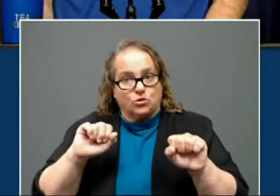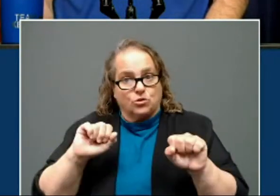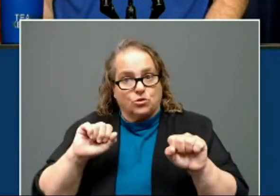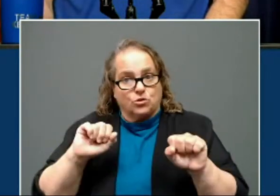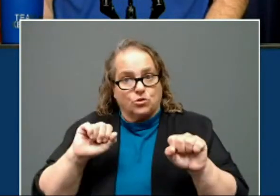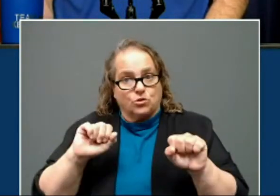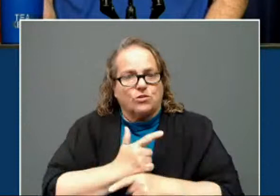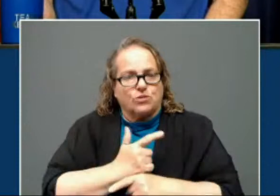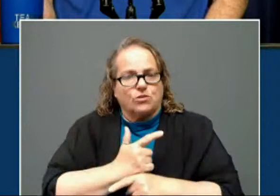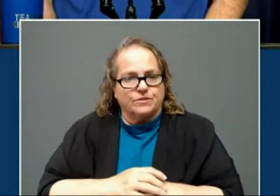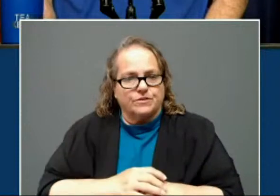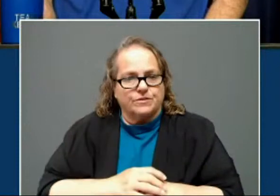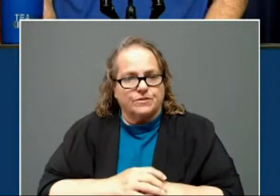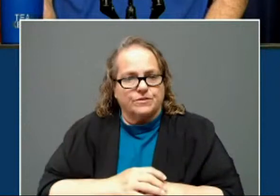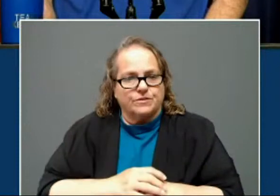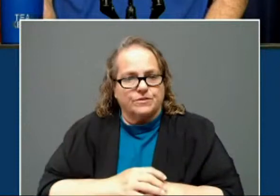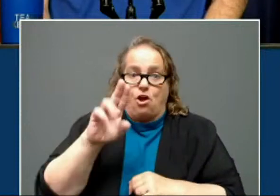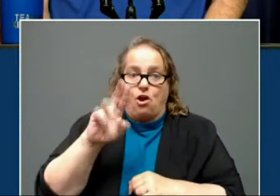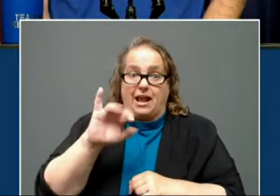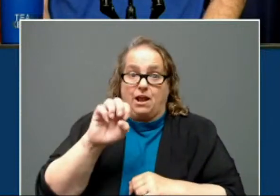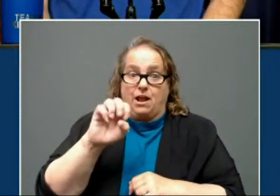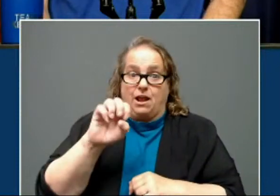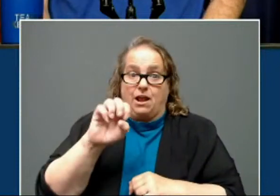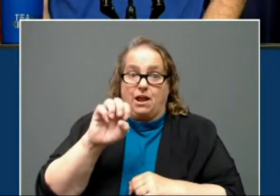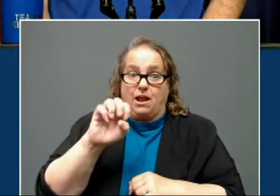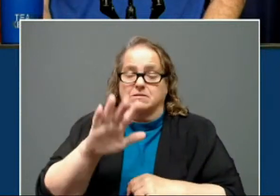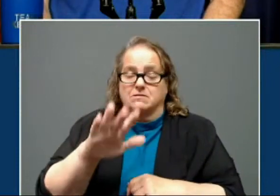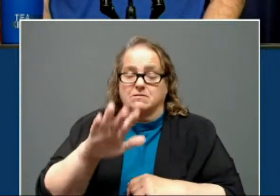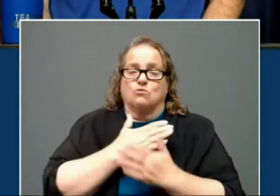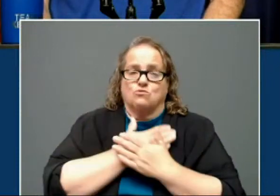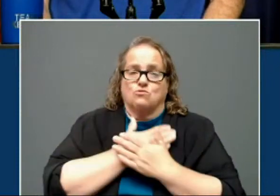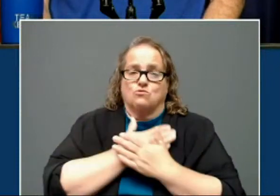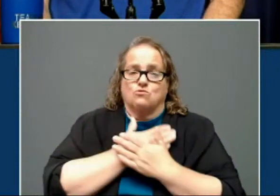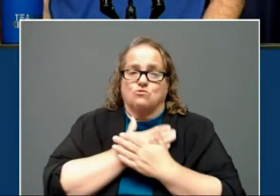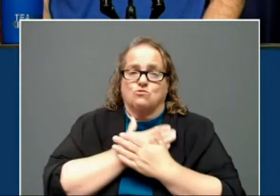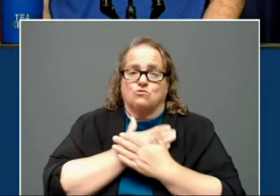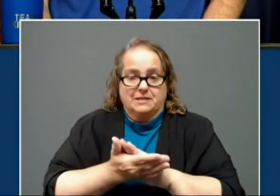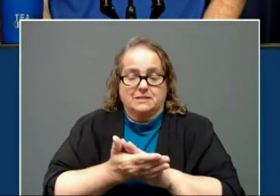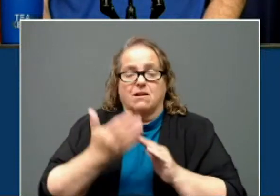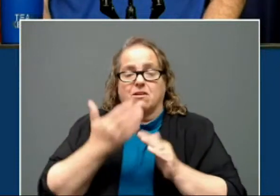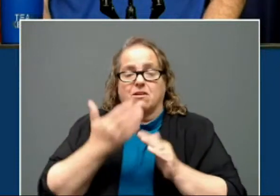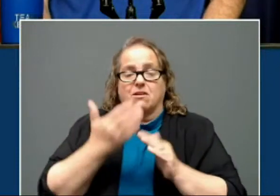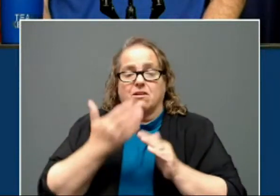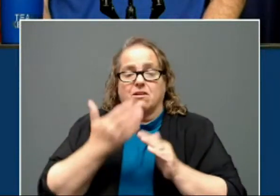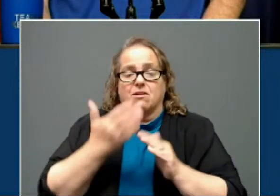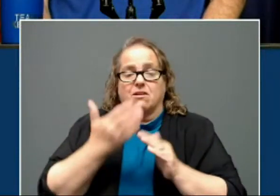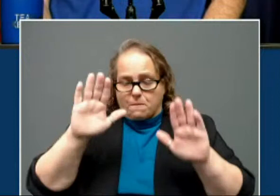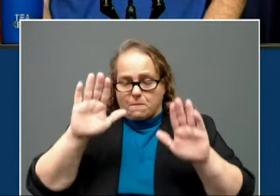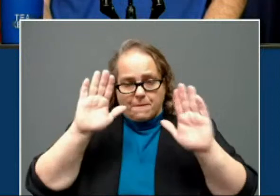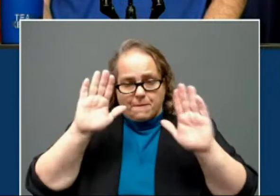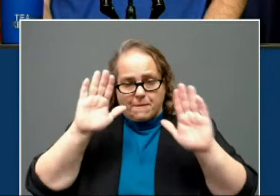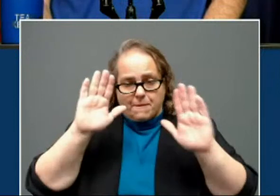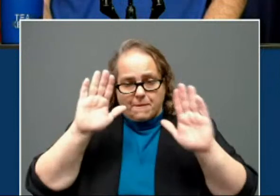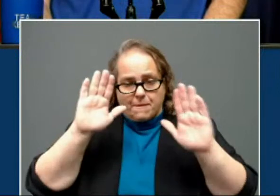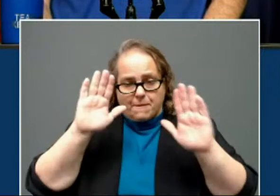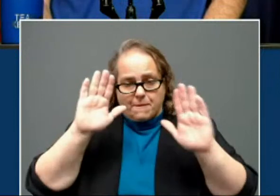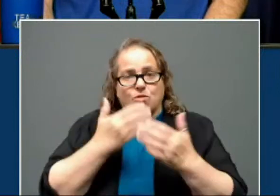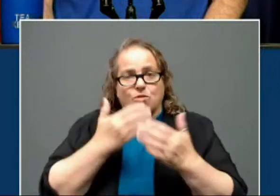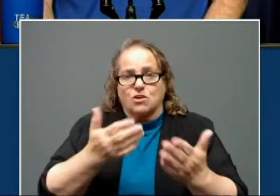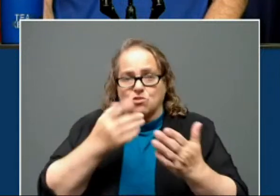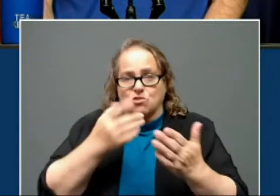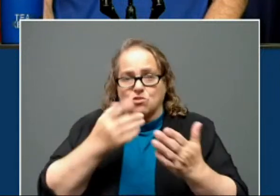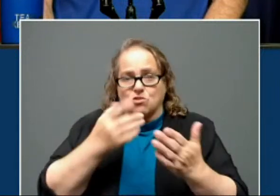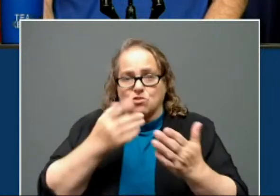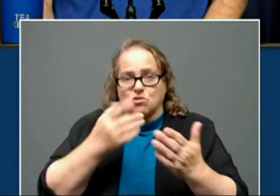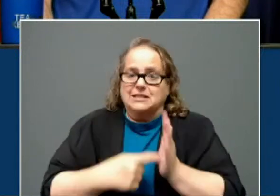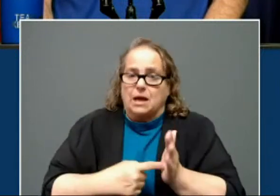West, rest in peace. Thank you for your amazing contributions. Thank you for the example that you have set. Thank